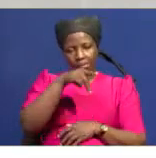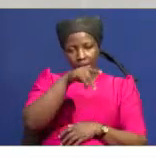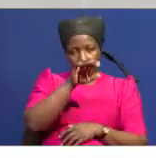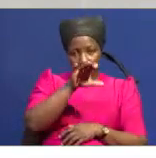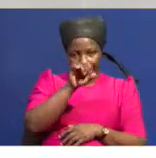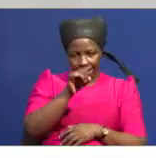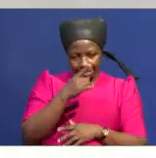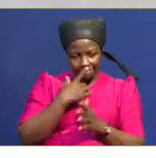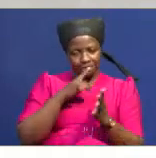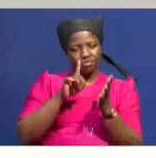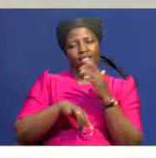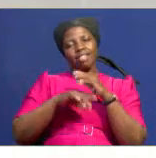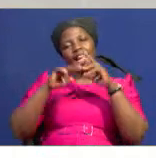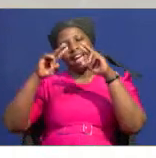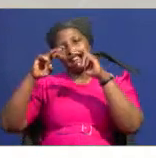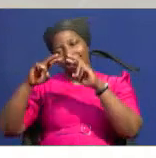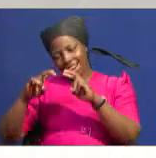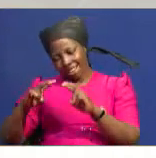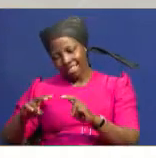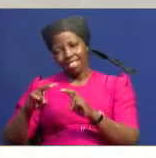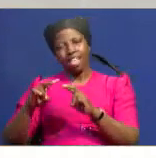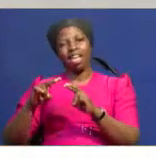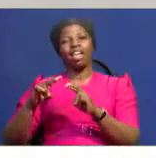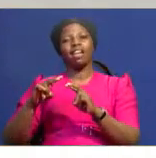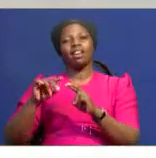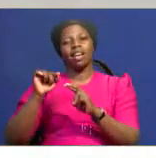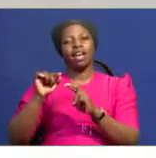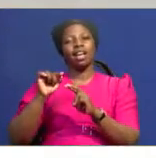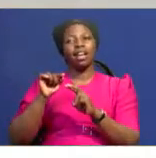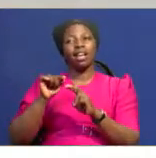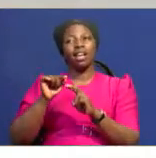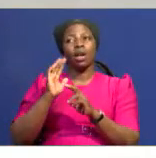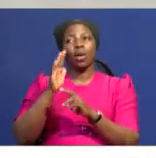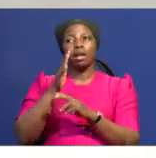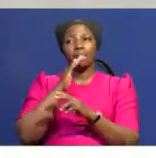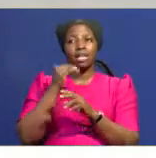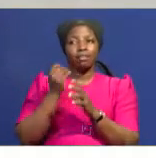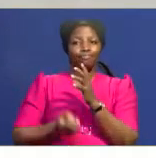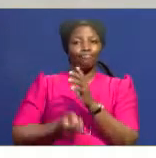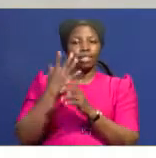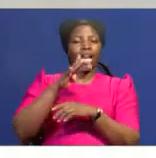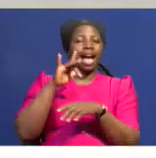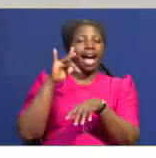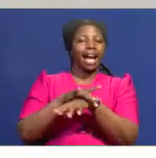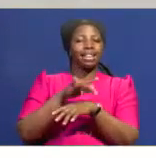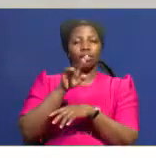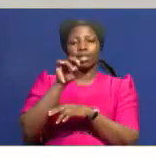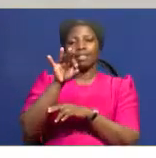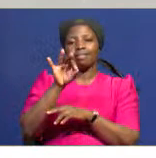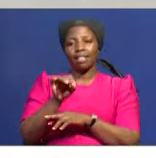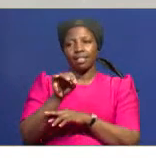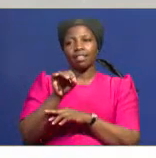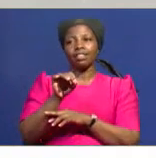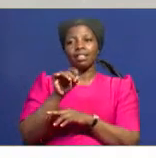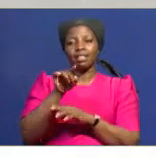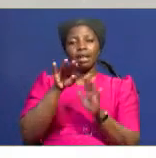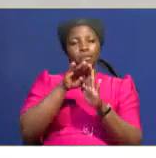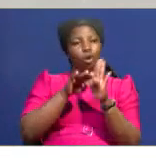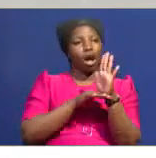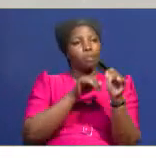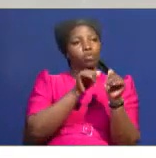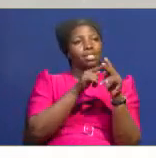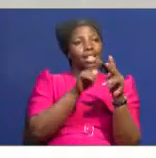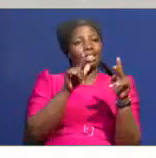Mudavadi says that a research reactor will also be commissioned by the early 2030s in an initiative that begins